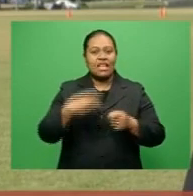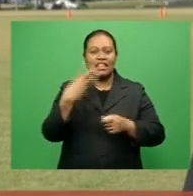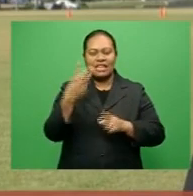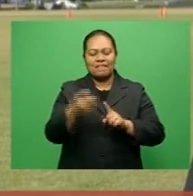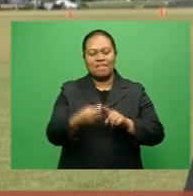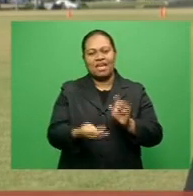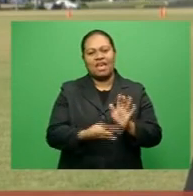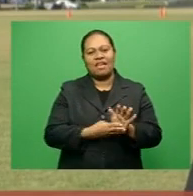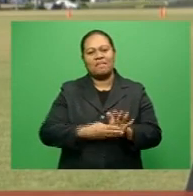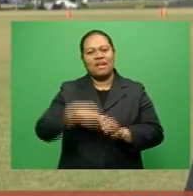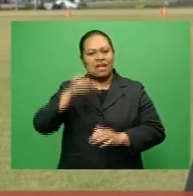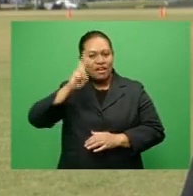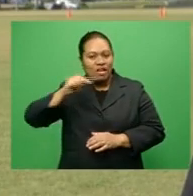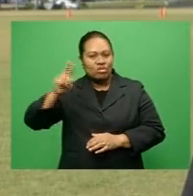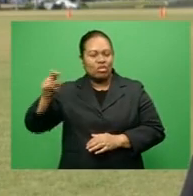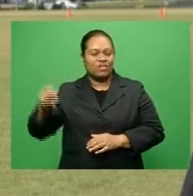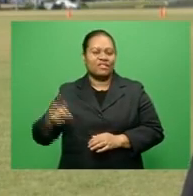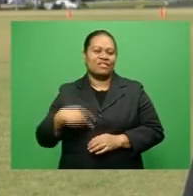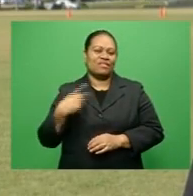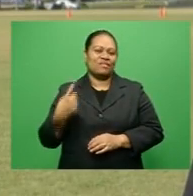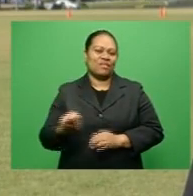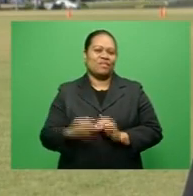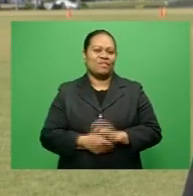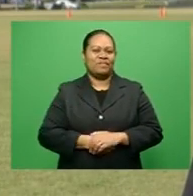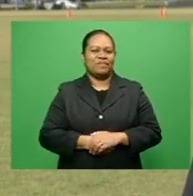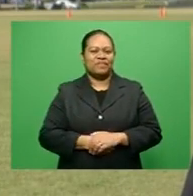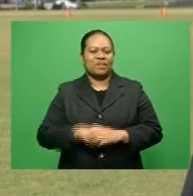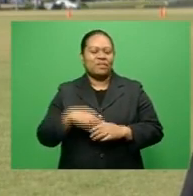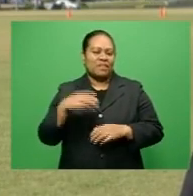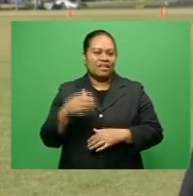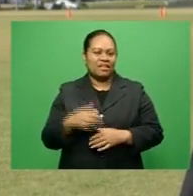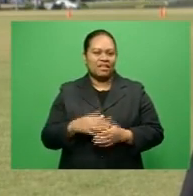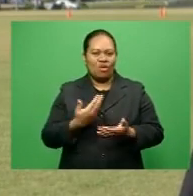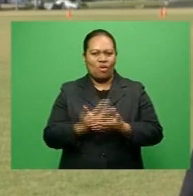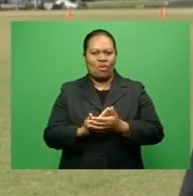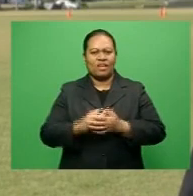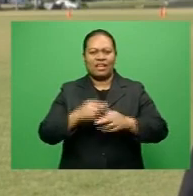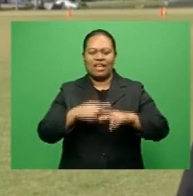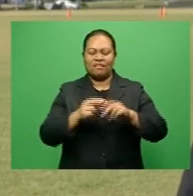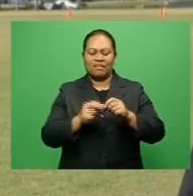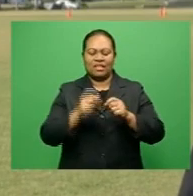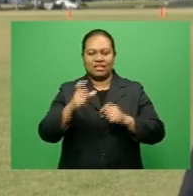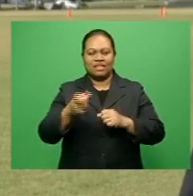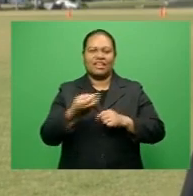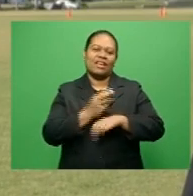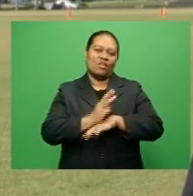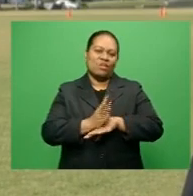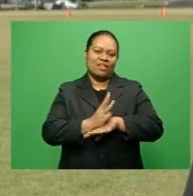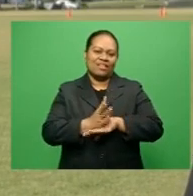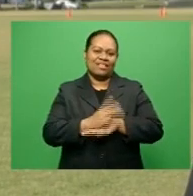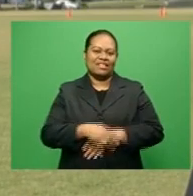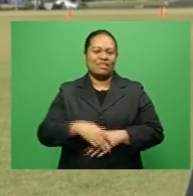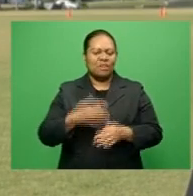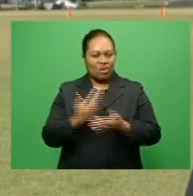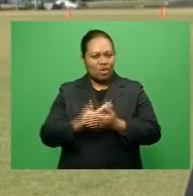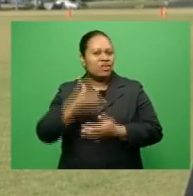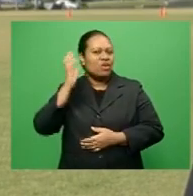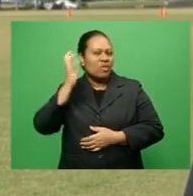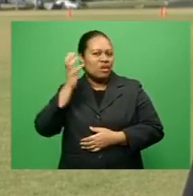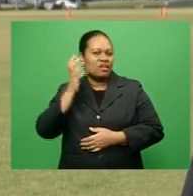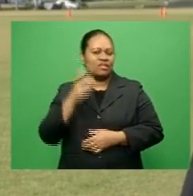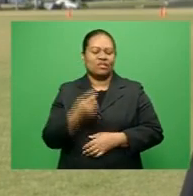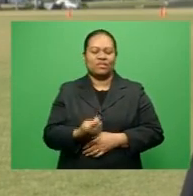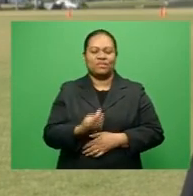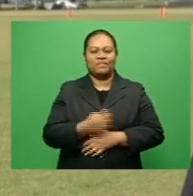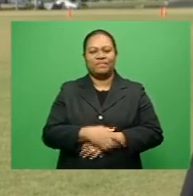at Ratu Dakumbo Park in Nosori. The match will air live on FBC Sports on the Walesi platform, and the live commentary will air on Bula